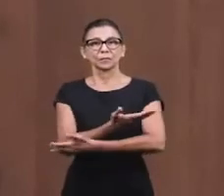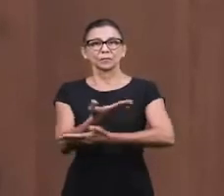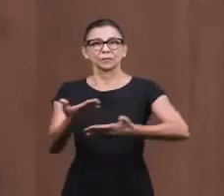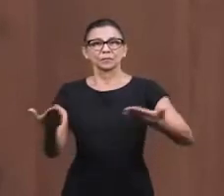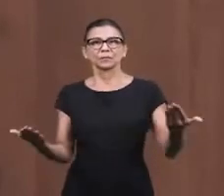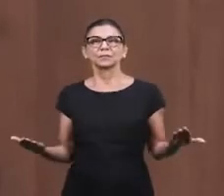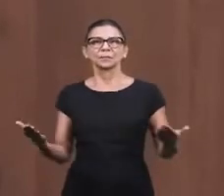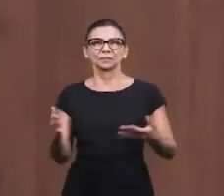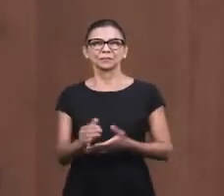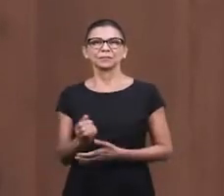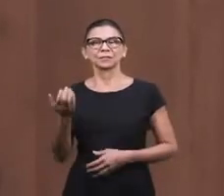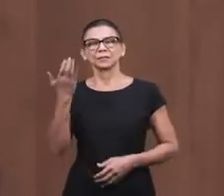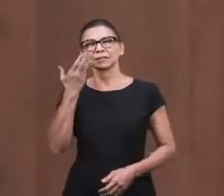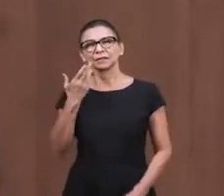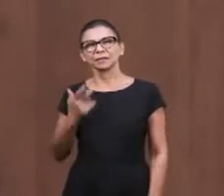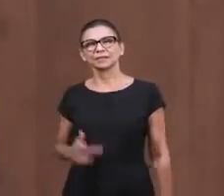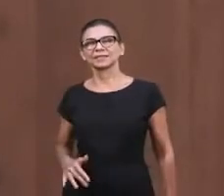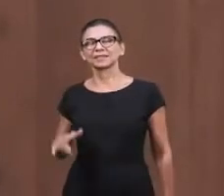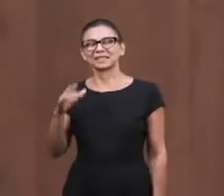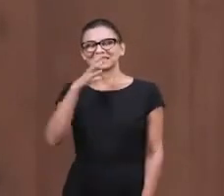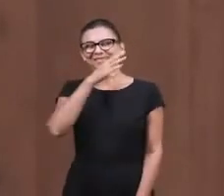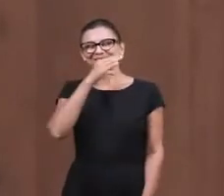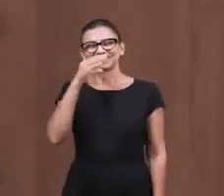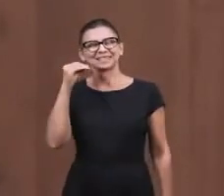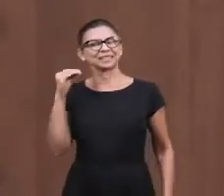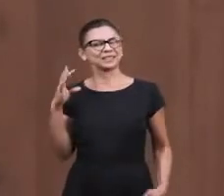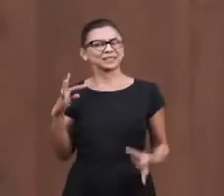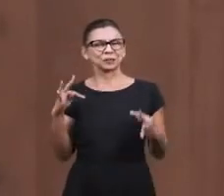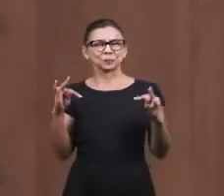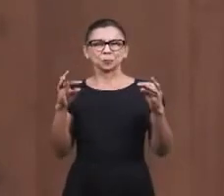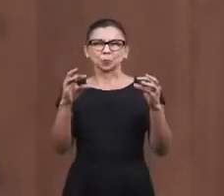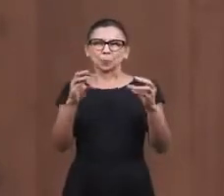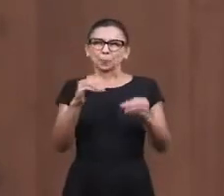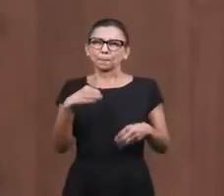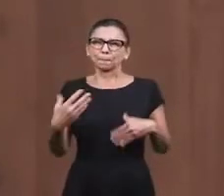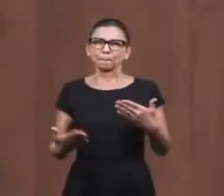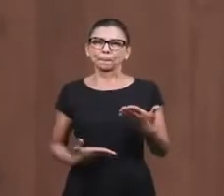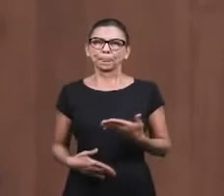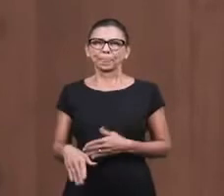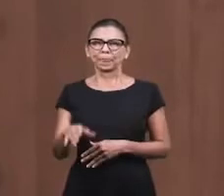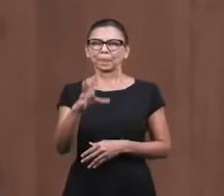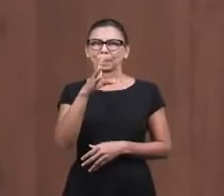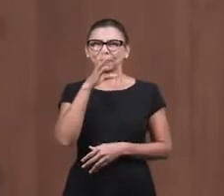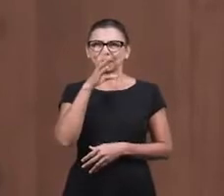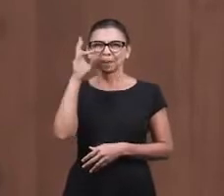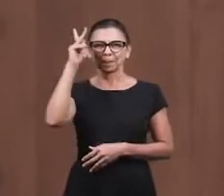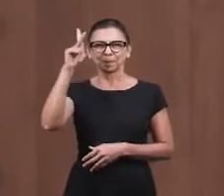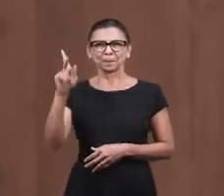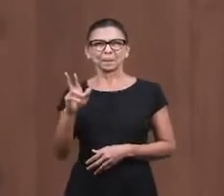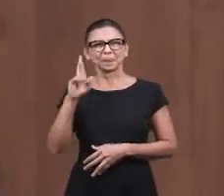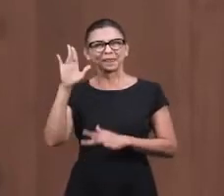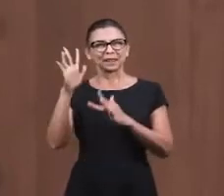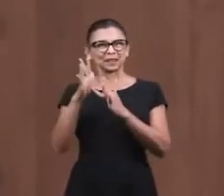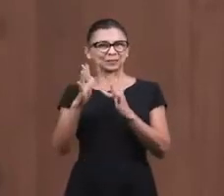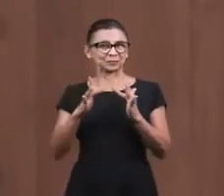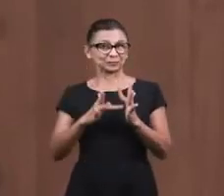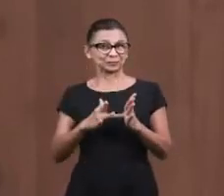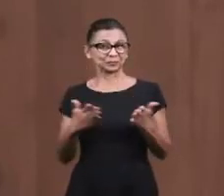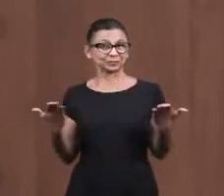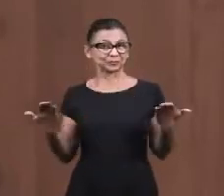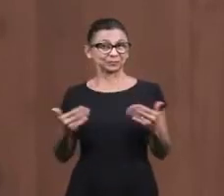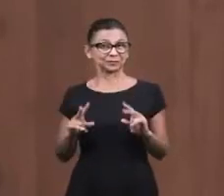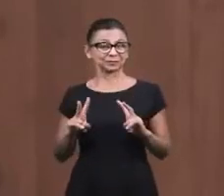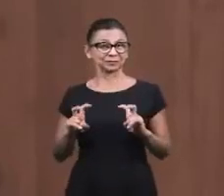I would like to greet our children, intermediates, and adolescents and all of the brethren who are watching us with the peace of the Lord